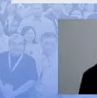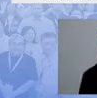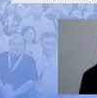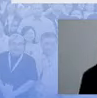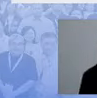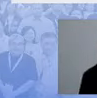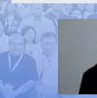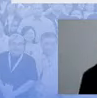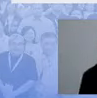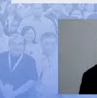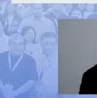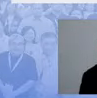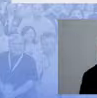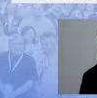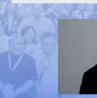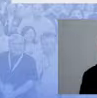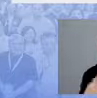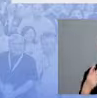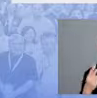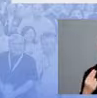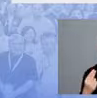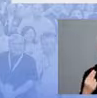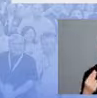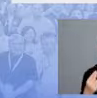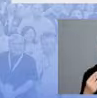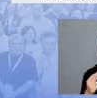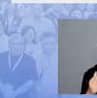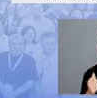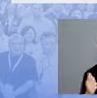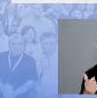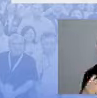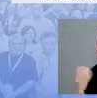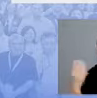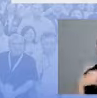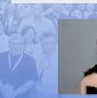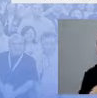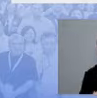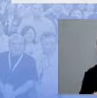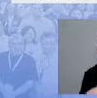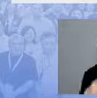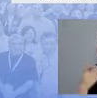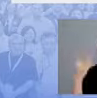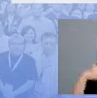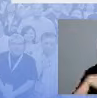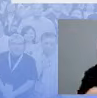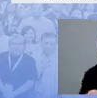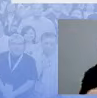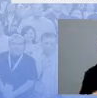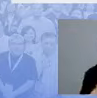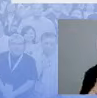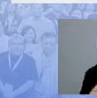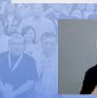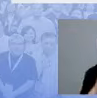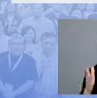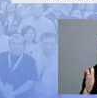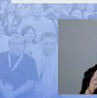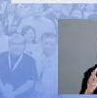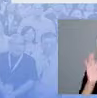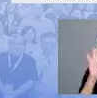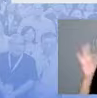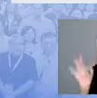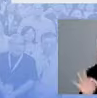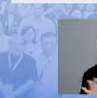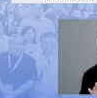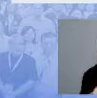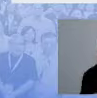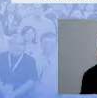Okay, in doing this, we are actually incorporating 3 major frameworks. I think SSE is part of it actually. So in